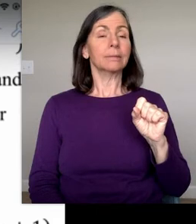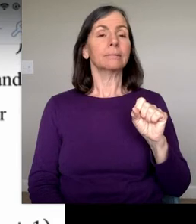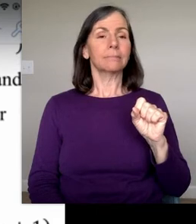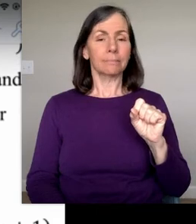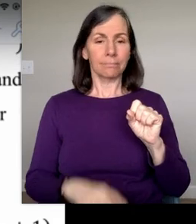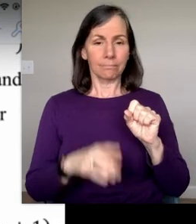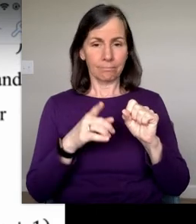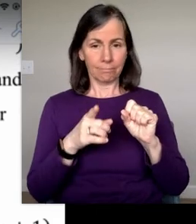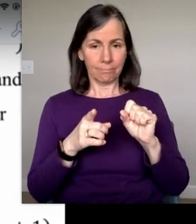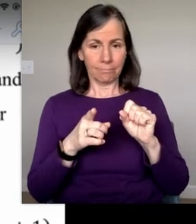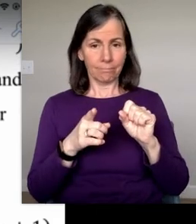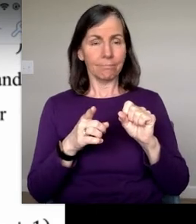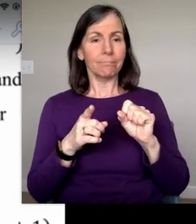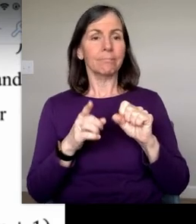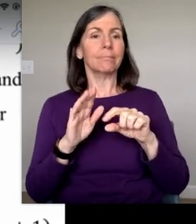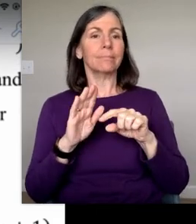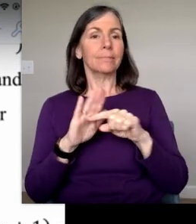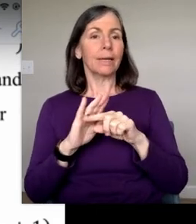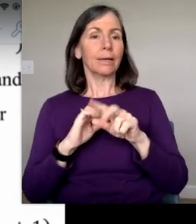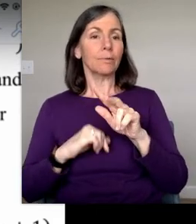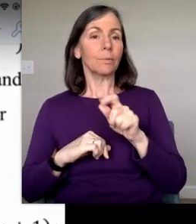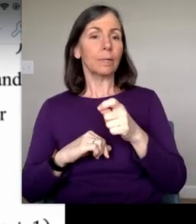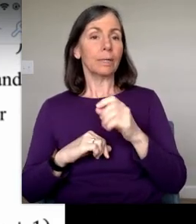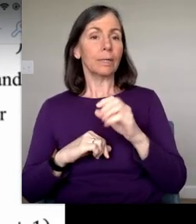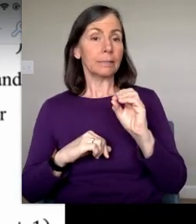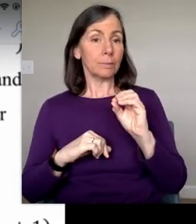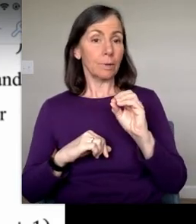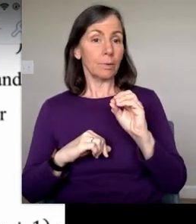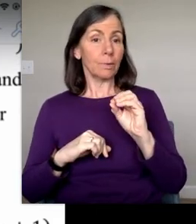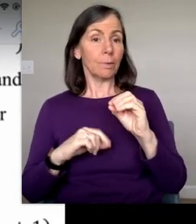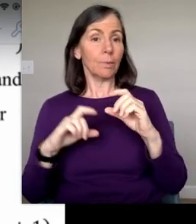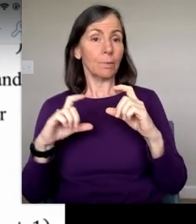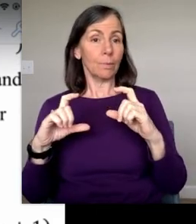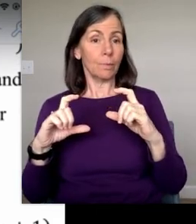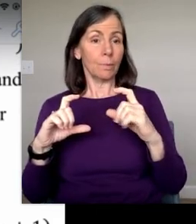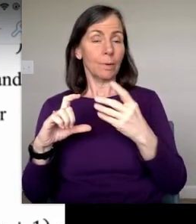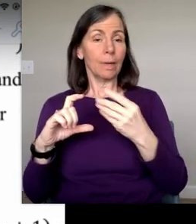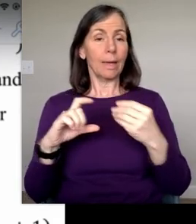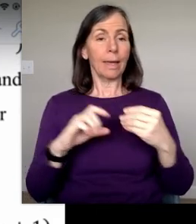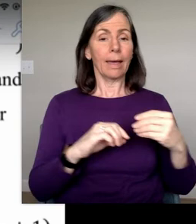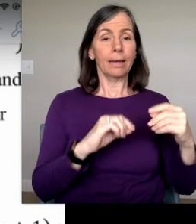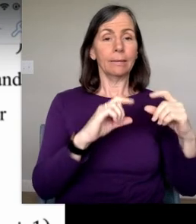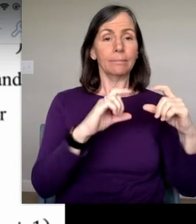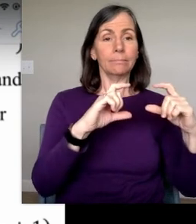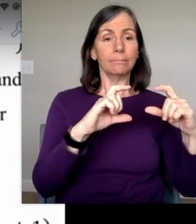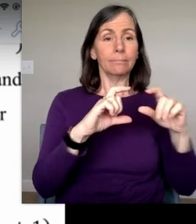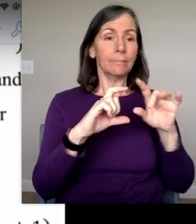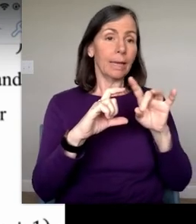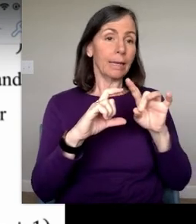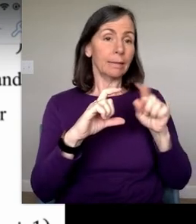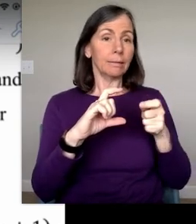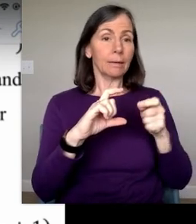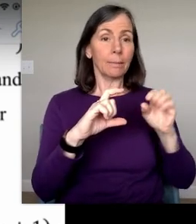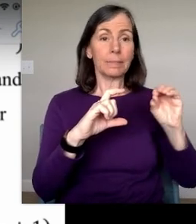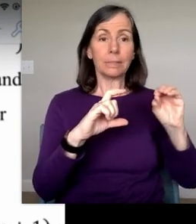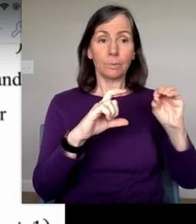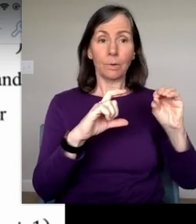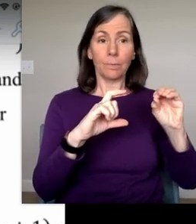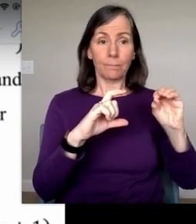negative 3 comma 0 and 8 comma 0.